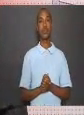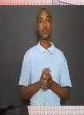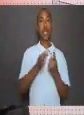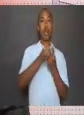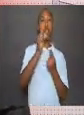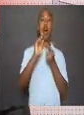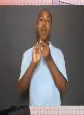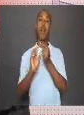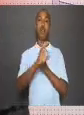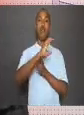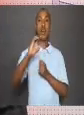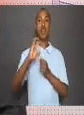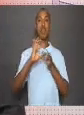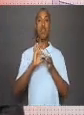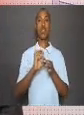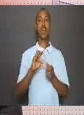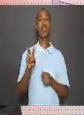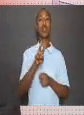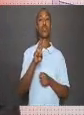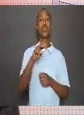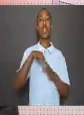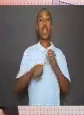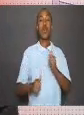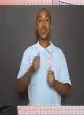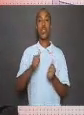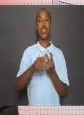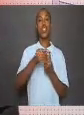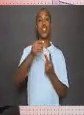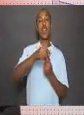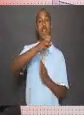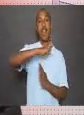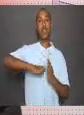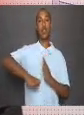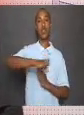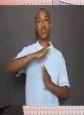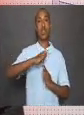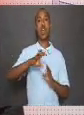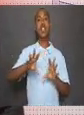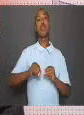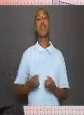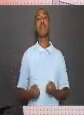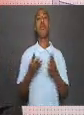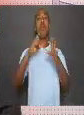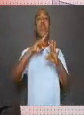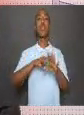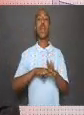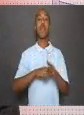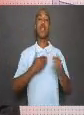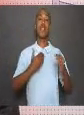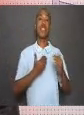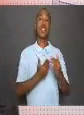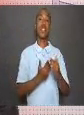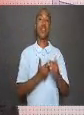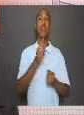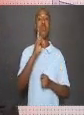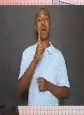Polar covalent bonds are those in which shared electrons spend more time in the vicinity